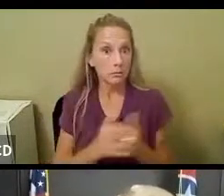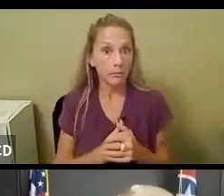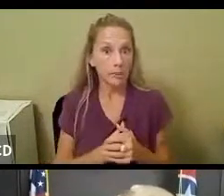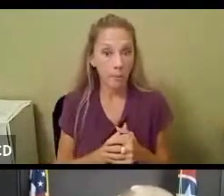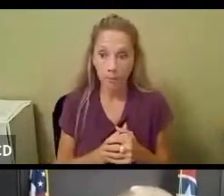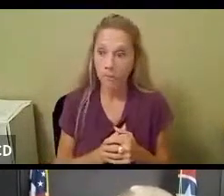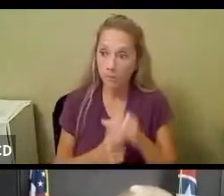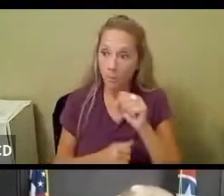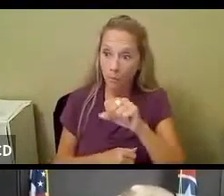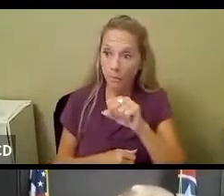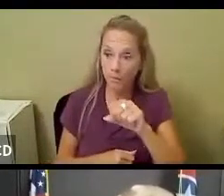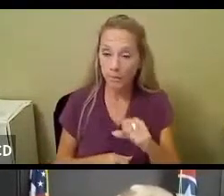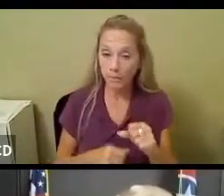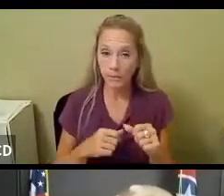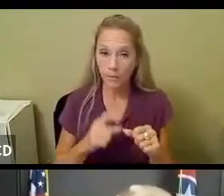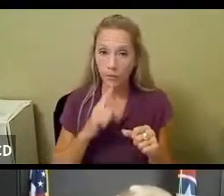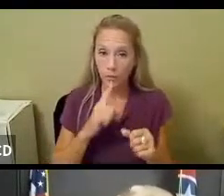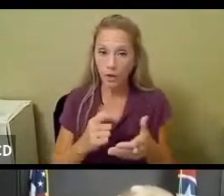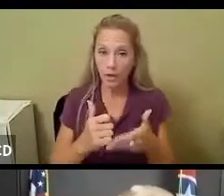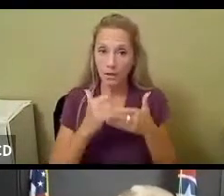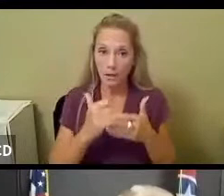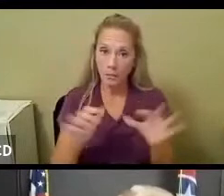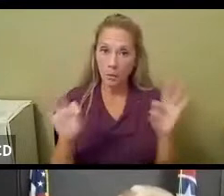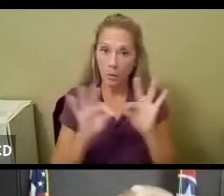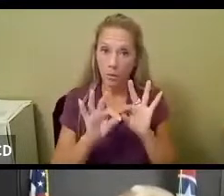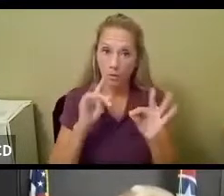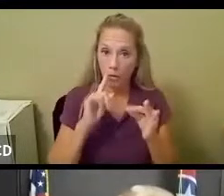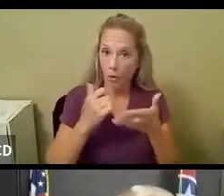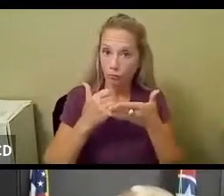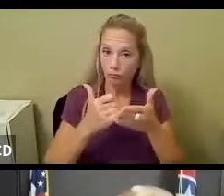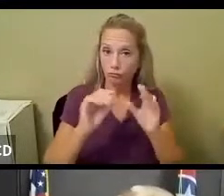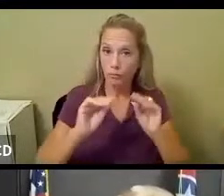Yeah, I mean, it's really just about clarity and like,